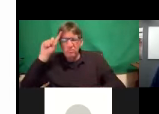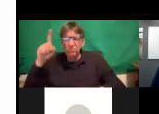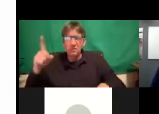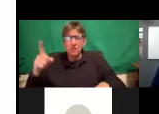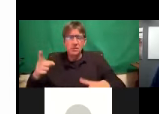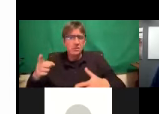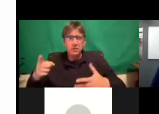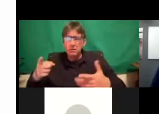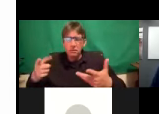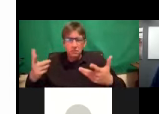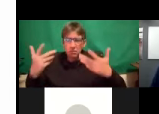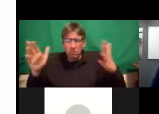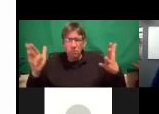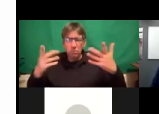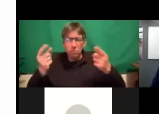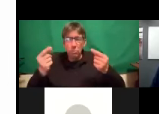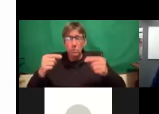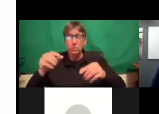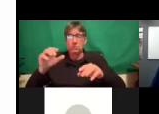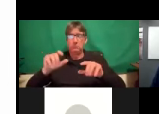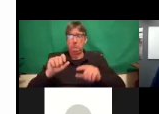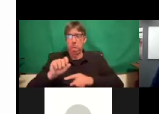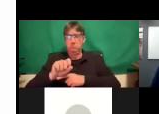support. Next slide, please.